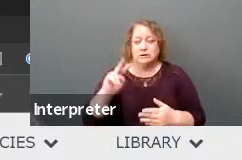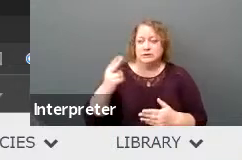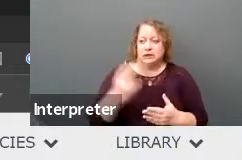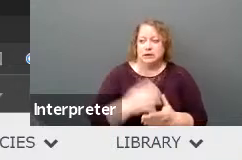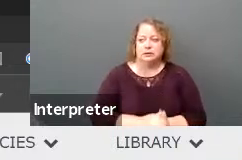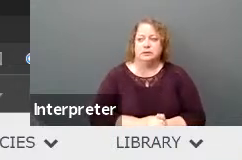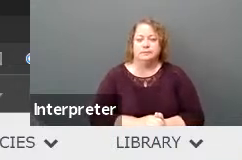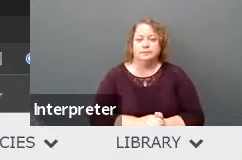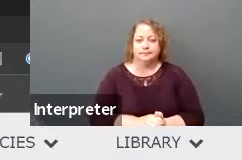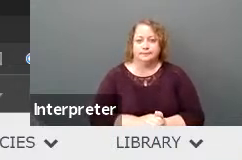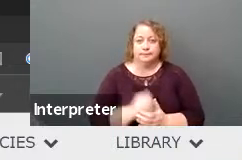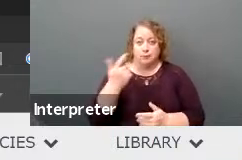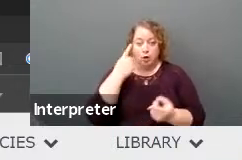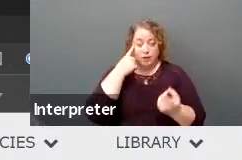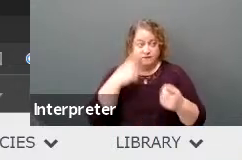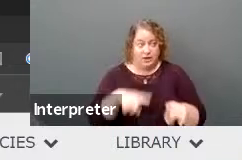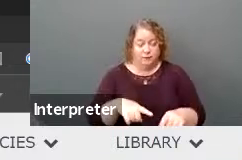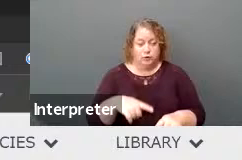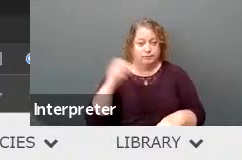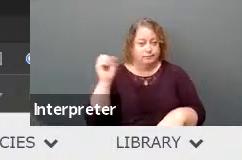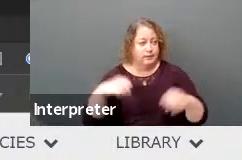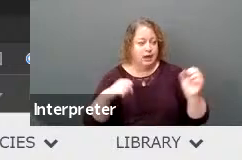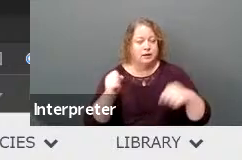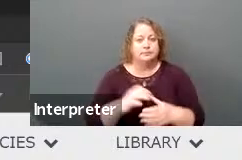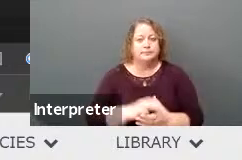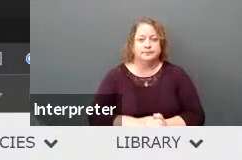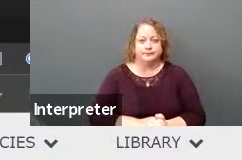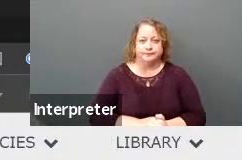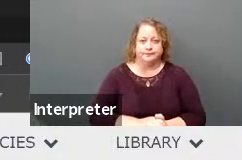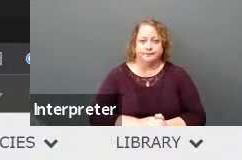Second. All in favor? Aye.